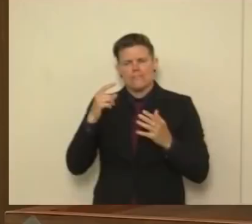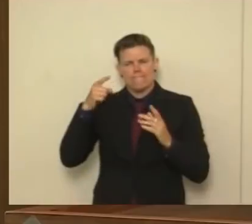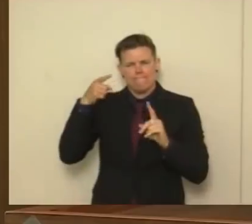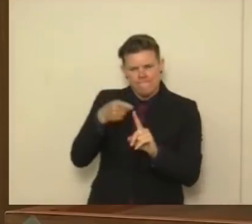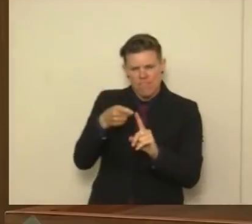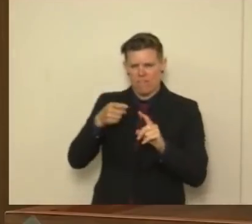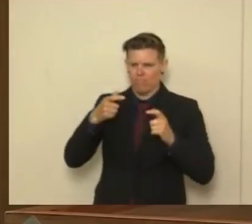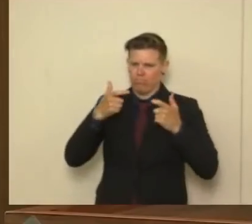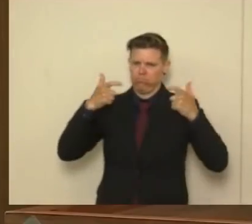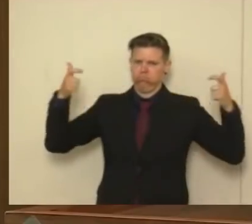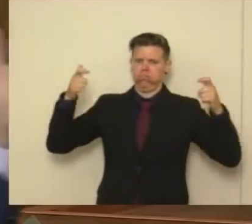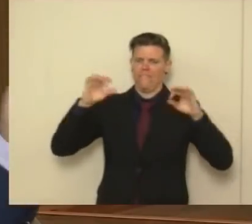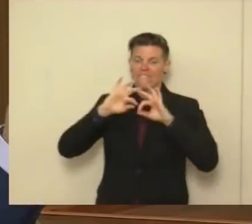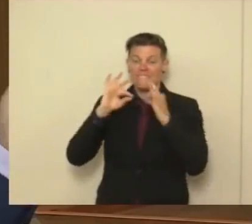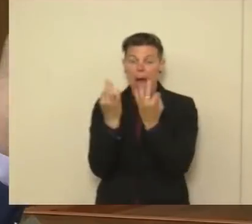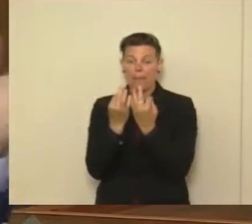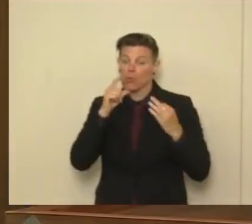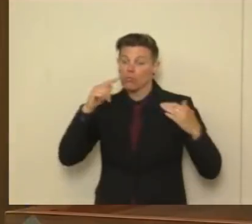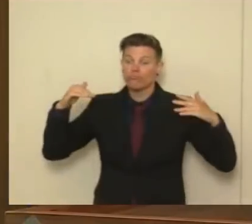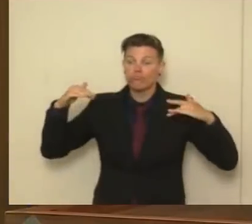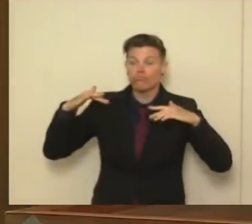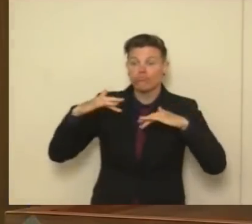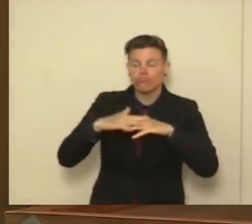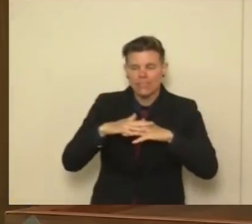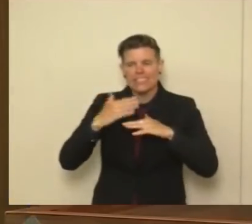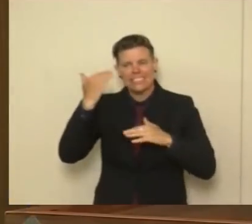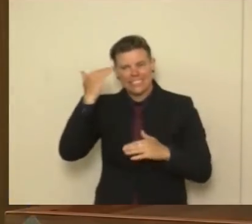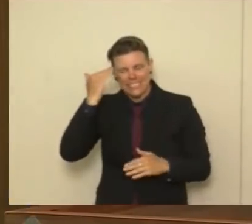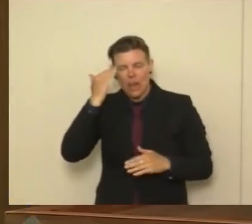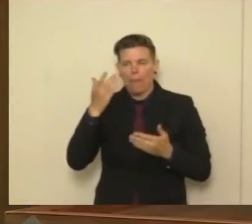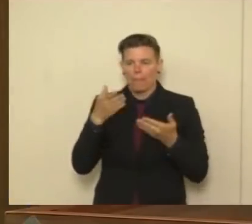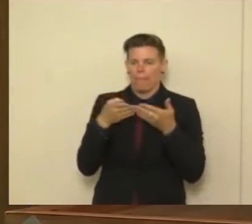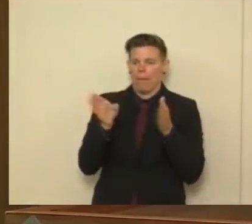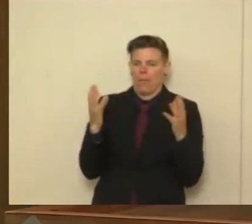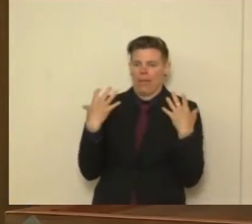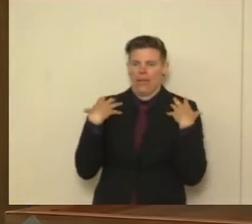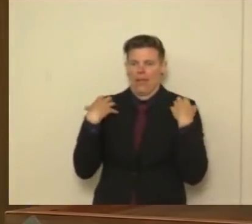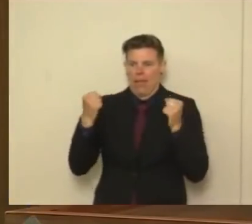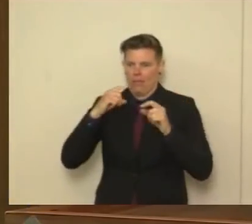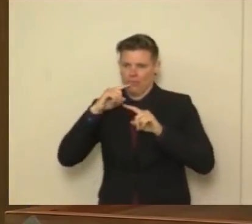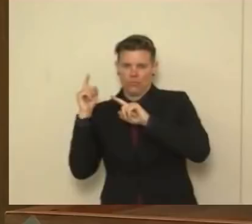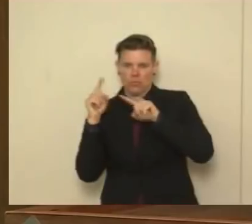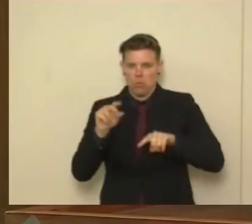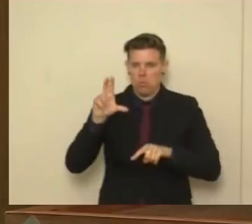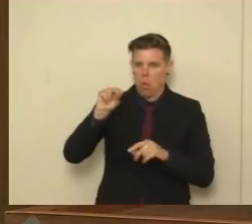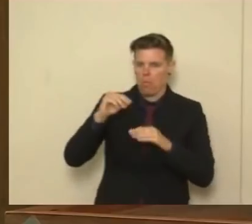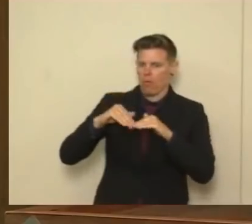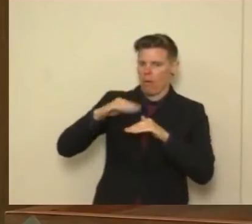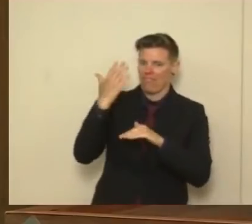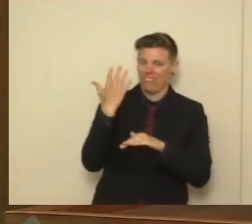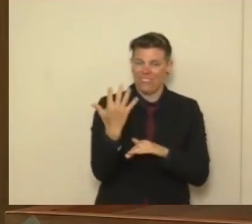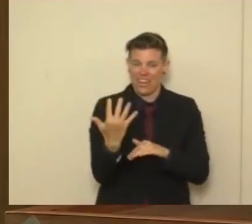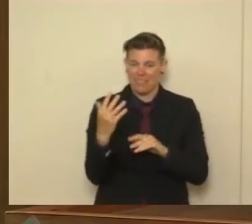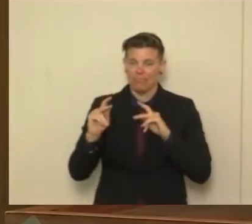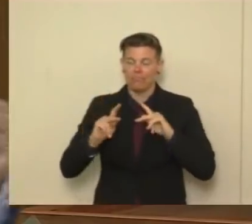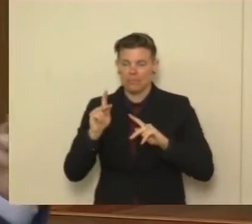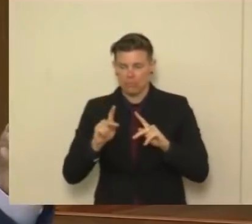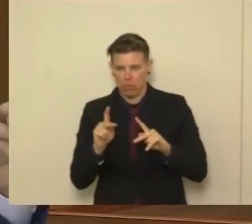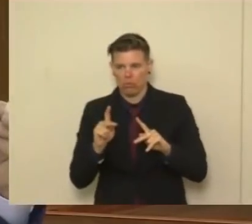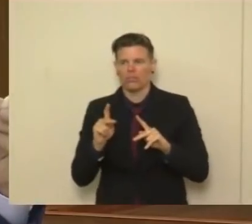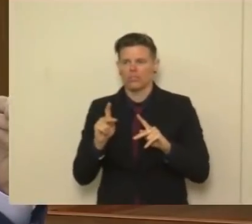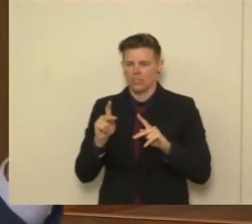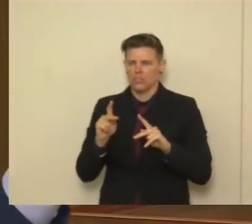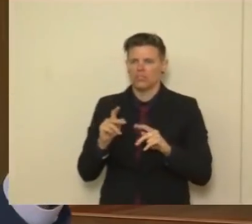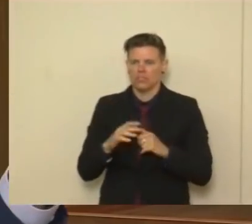there's a belief that the public health order, when it says no more than 4 people congregating together, somehow